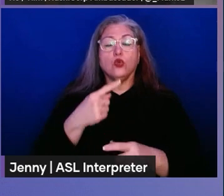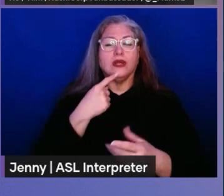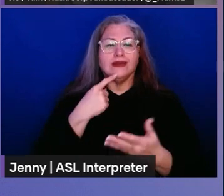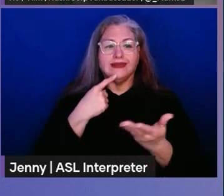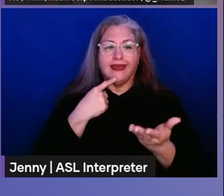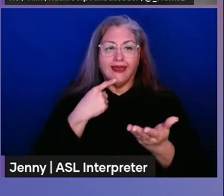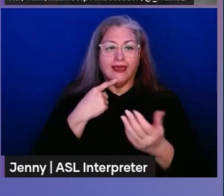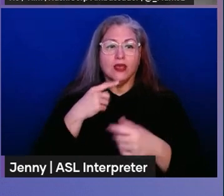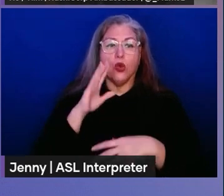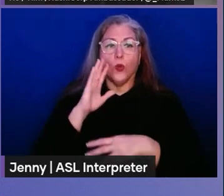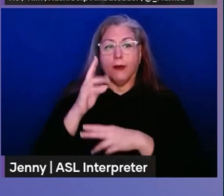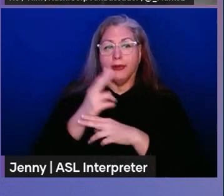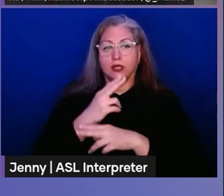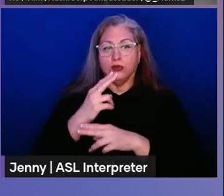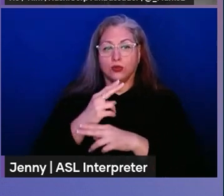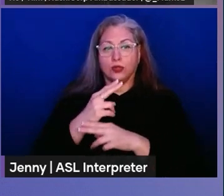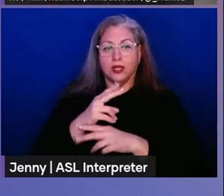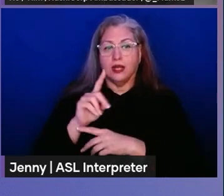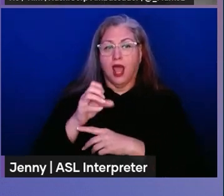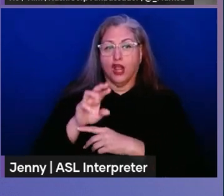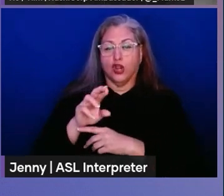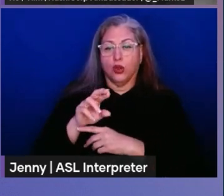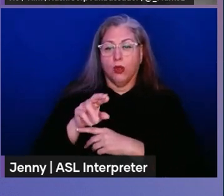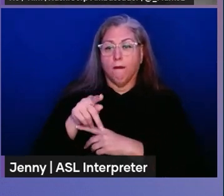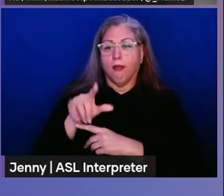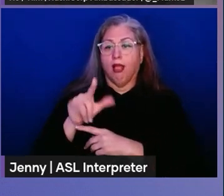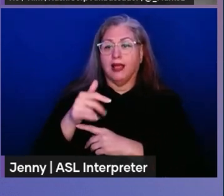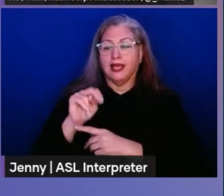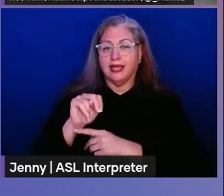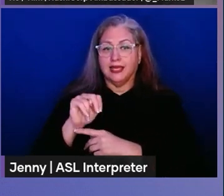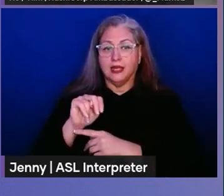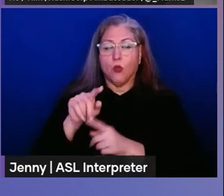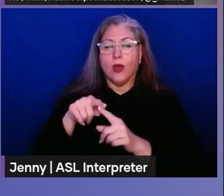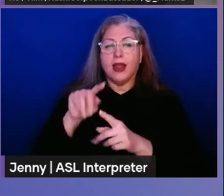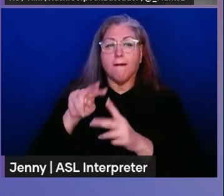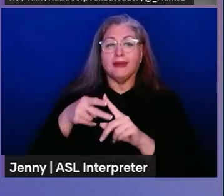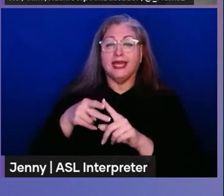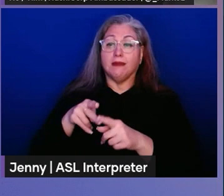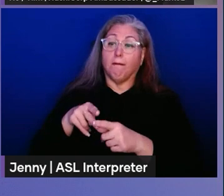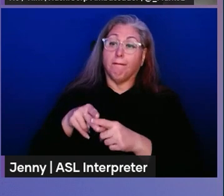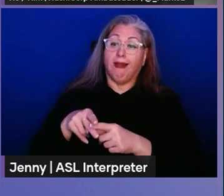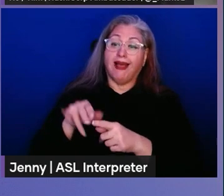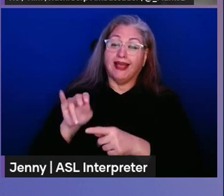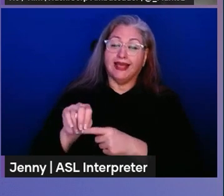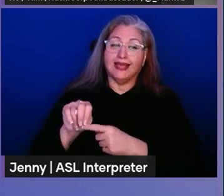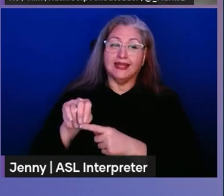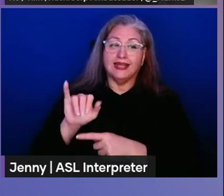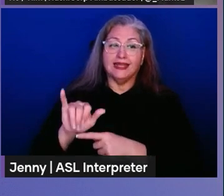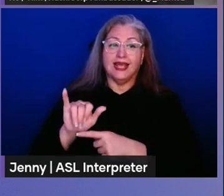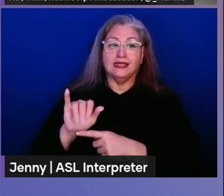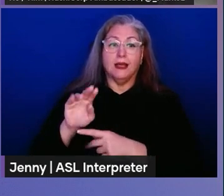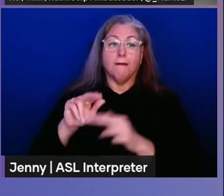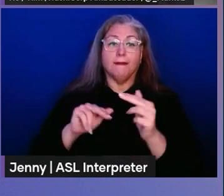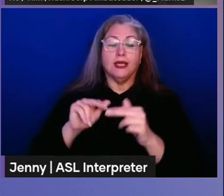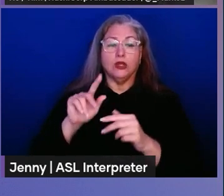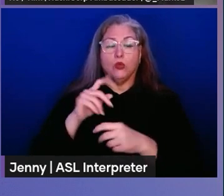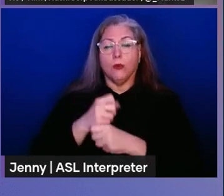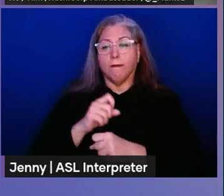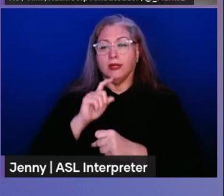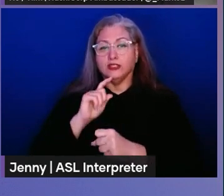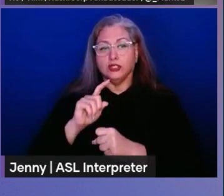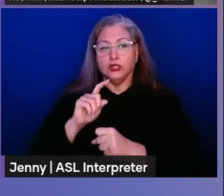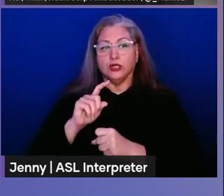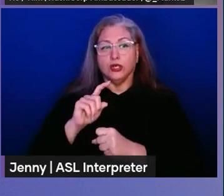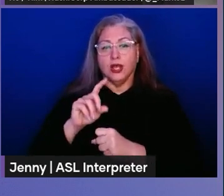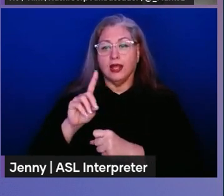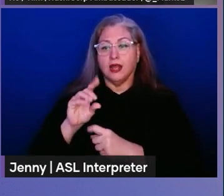is we're going to use a Docker plugin. By a plugin, I mean the build phase is going to ensure that the